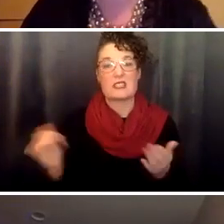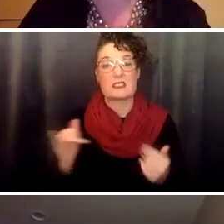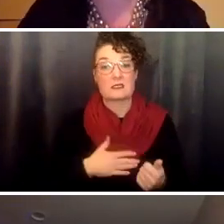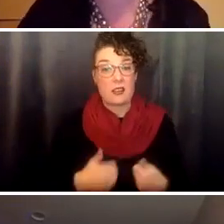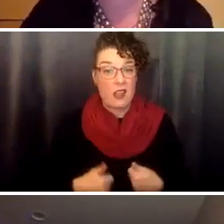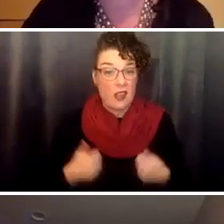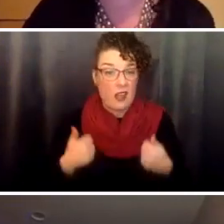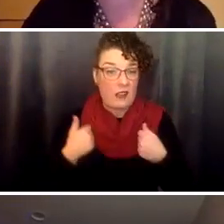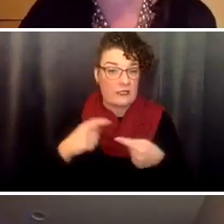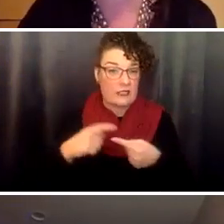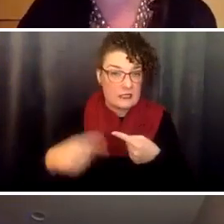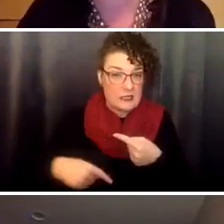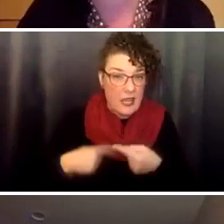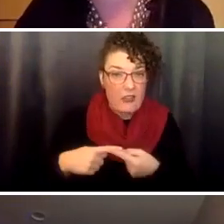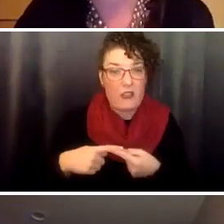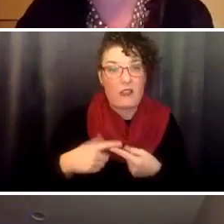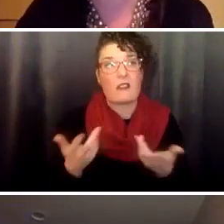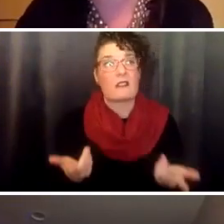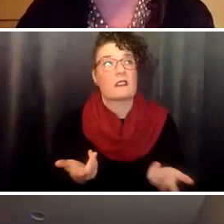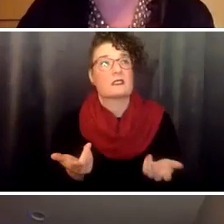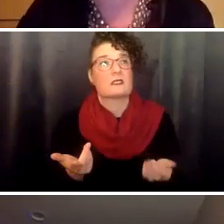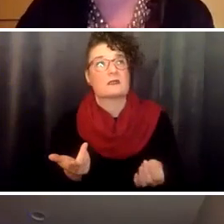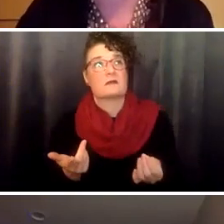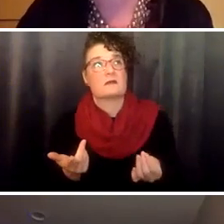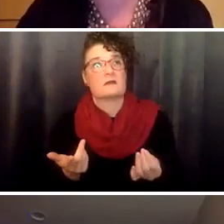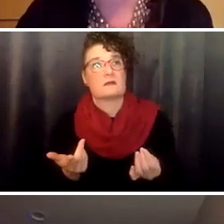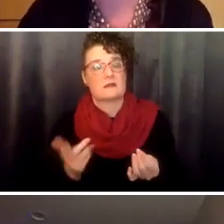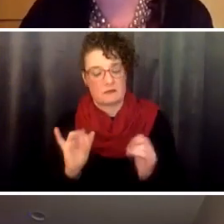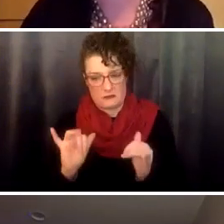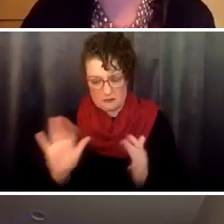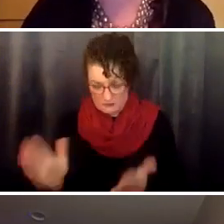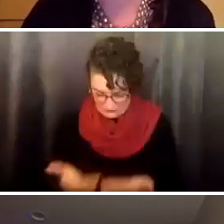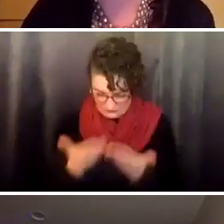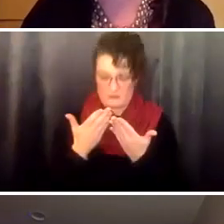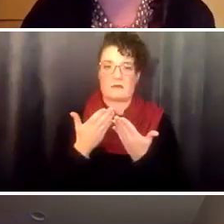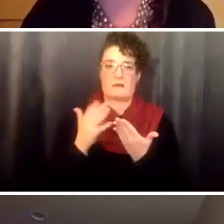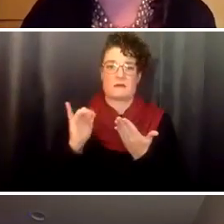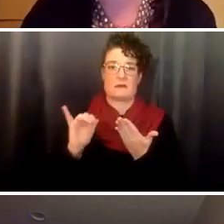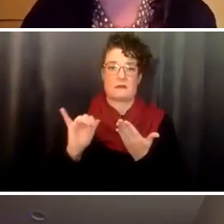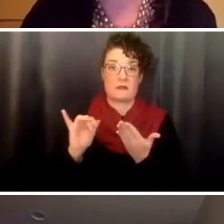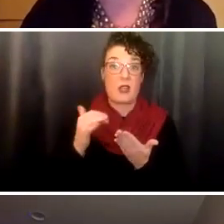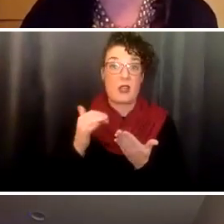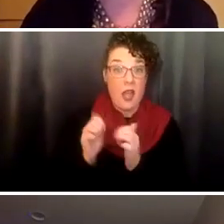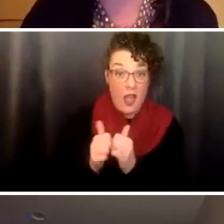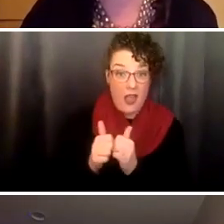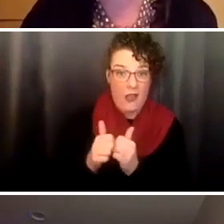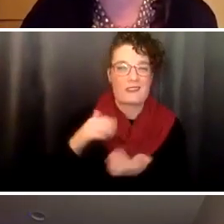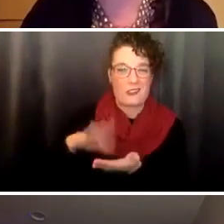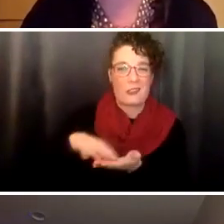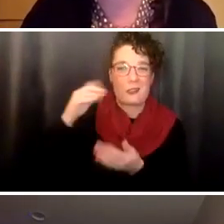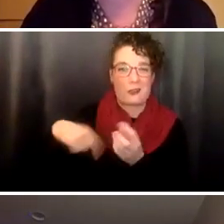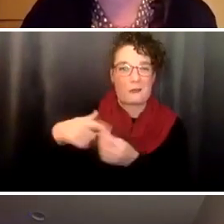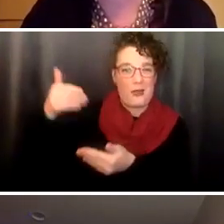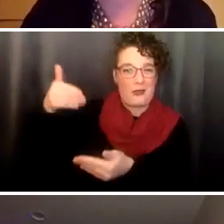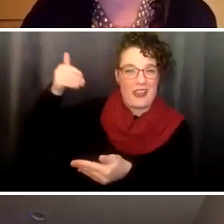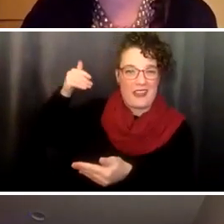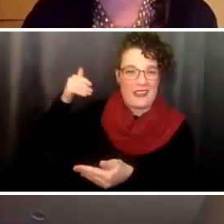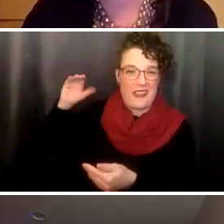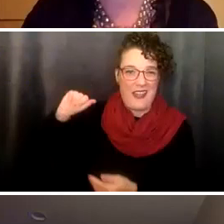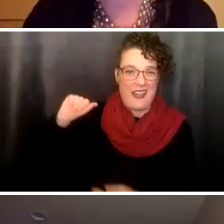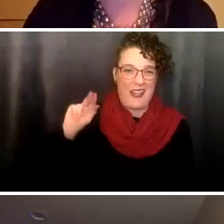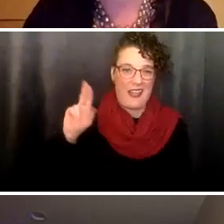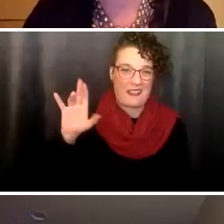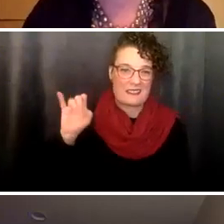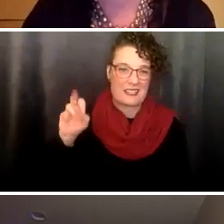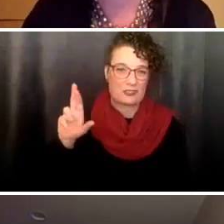life that have really been revealed to me by learning about my ancestors. And it's just